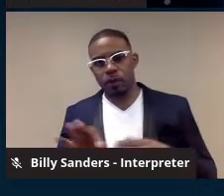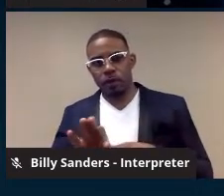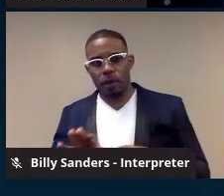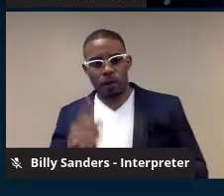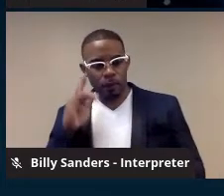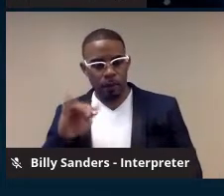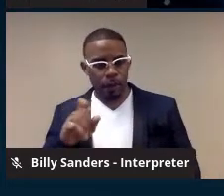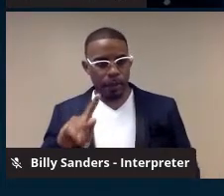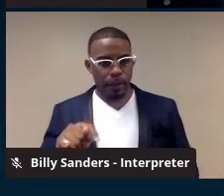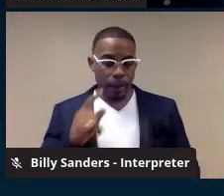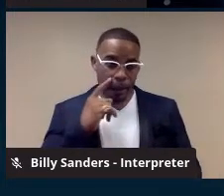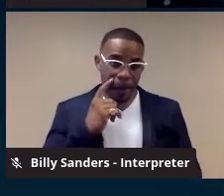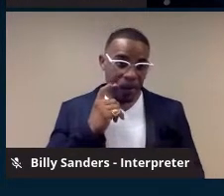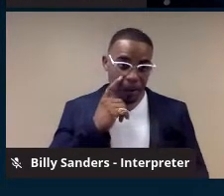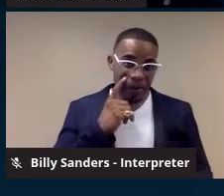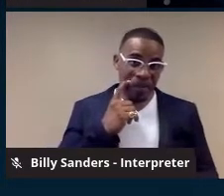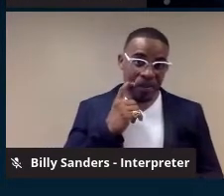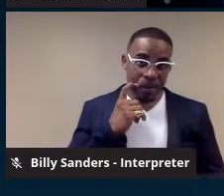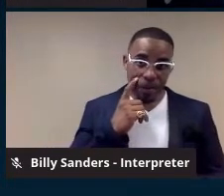.NET code.